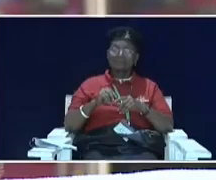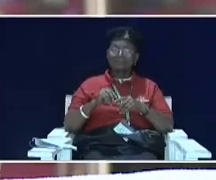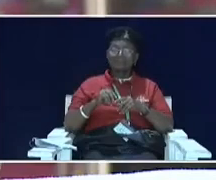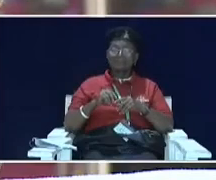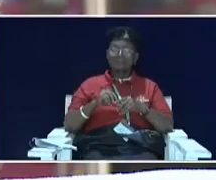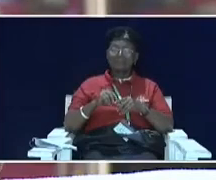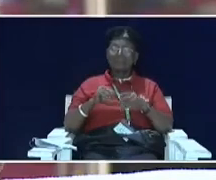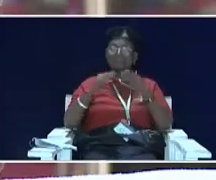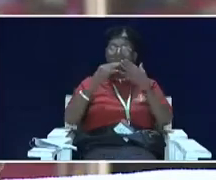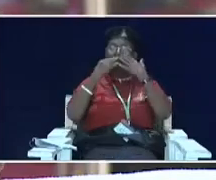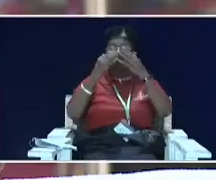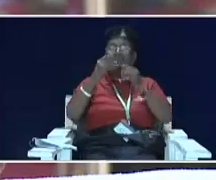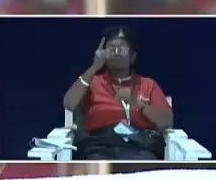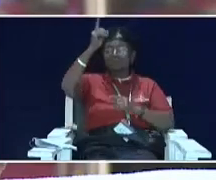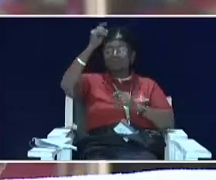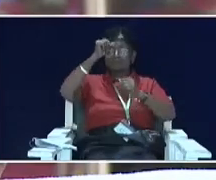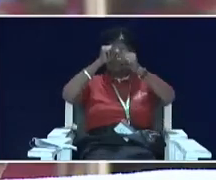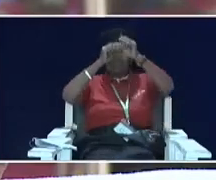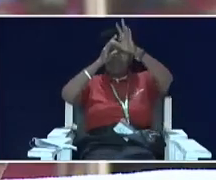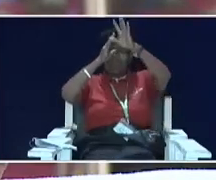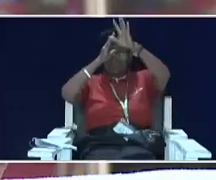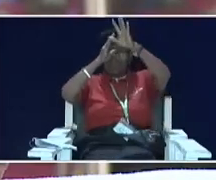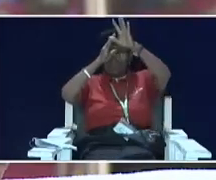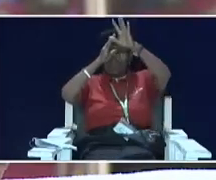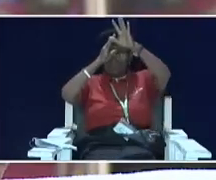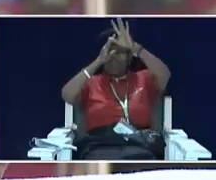Thank you, Father.